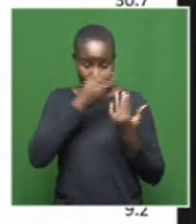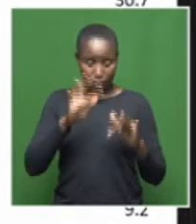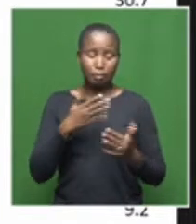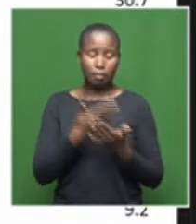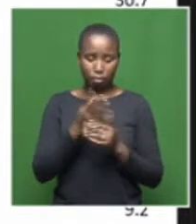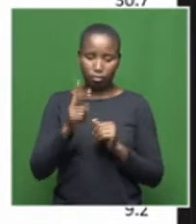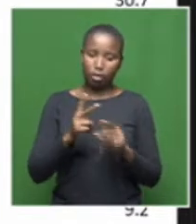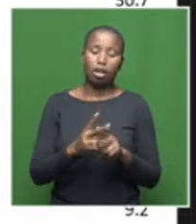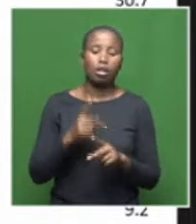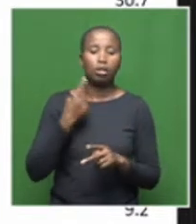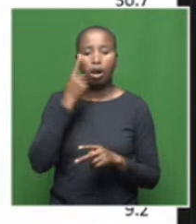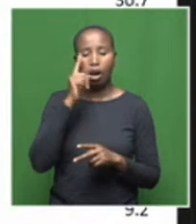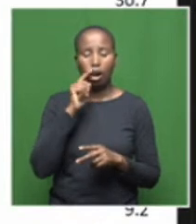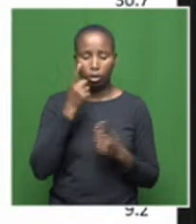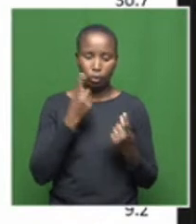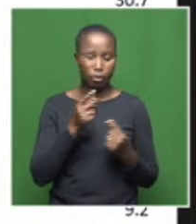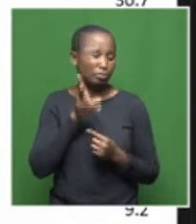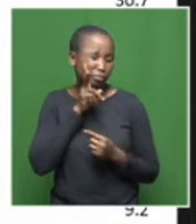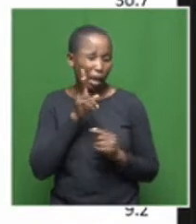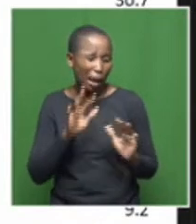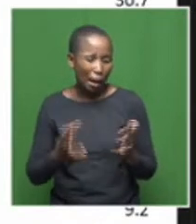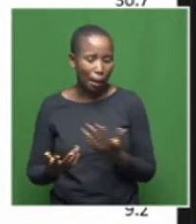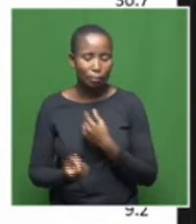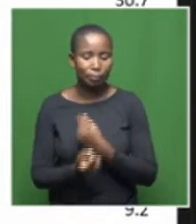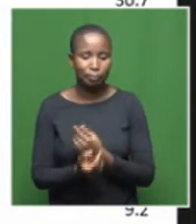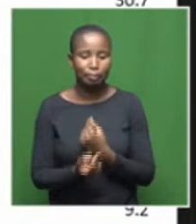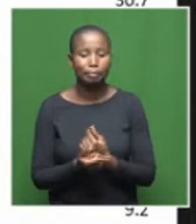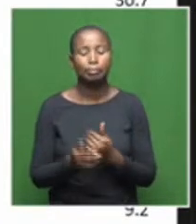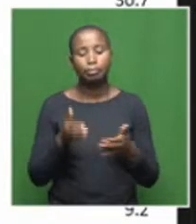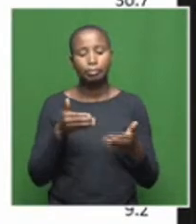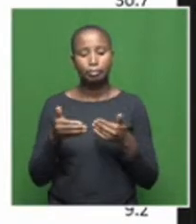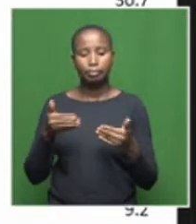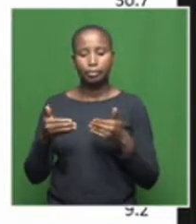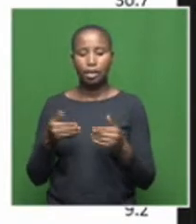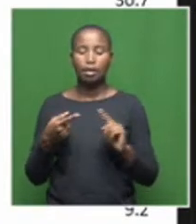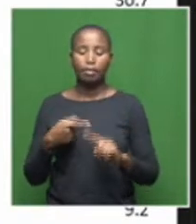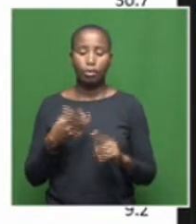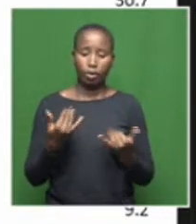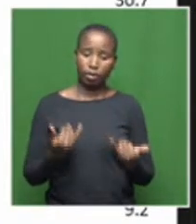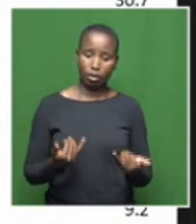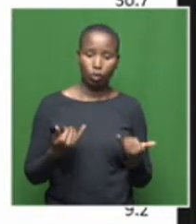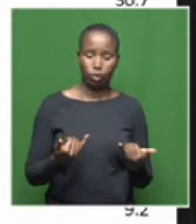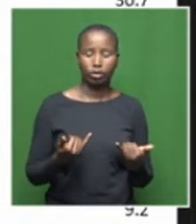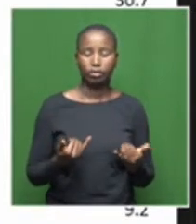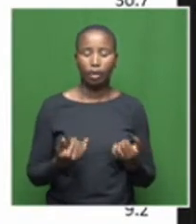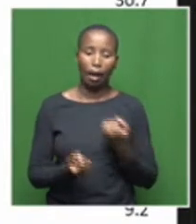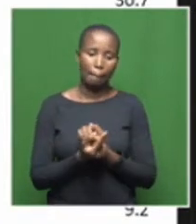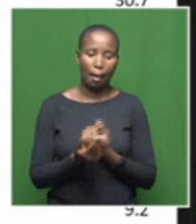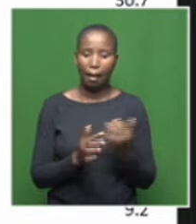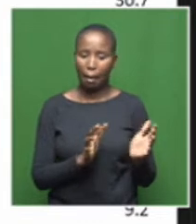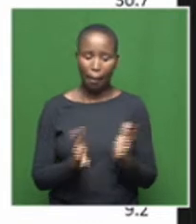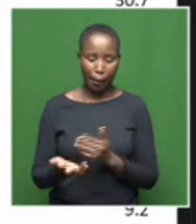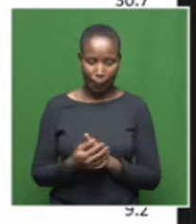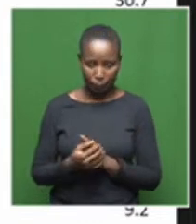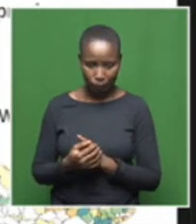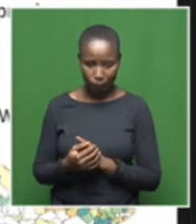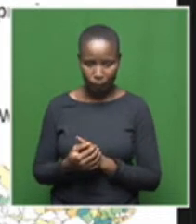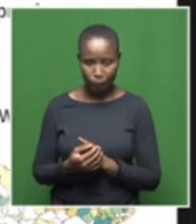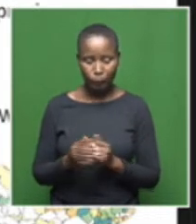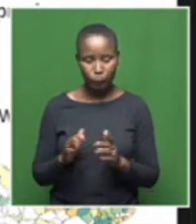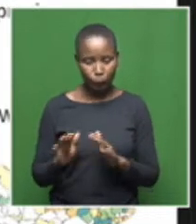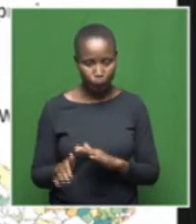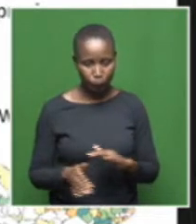do need to interpret this in light of the current state of where we are. In terms of